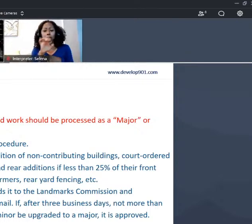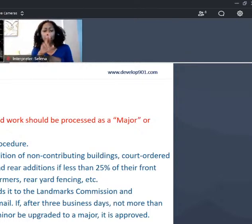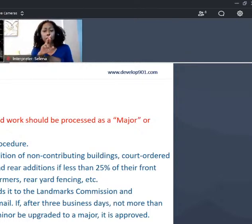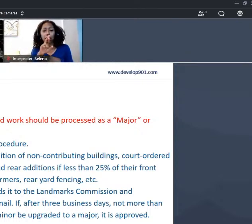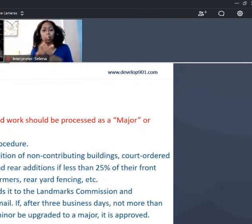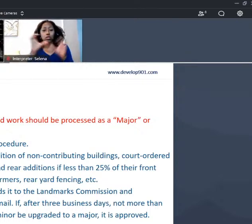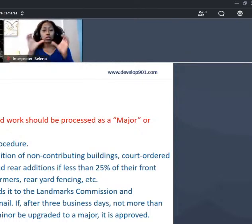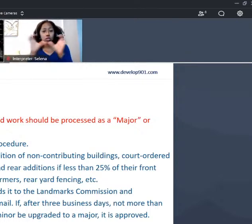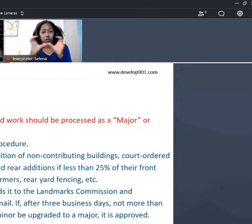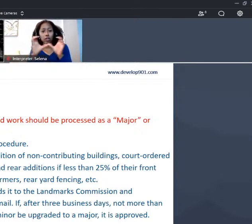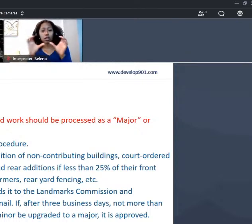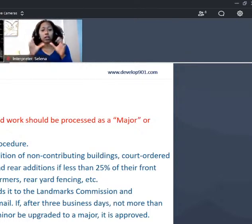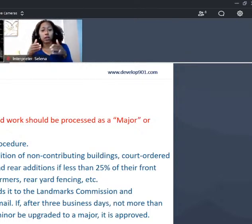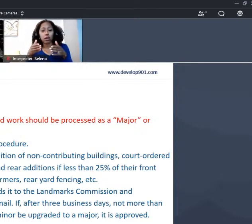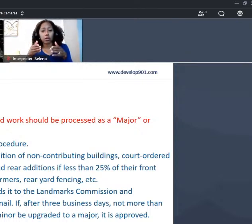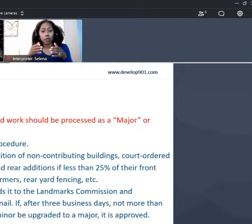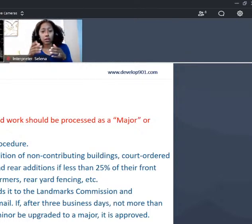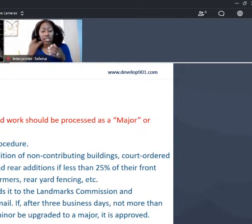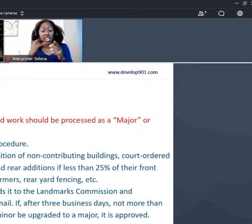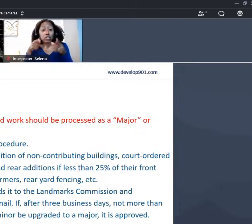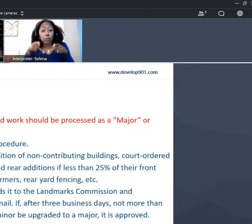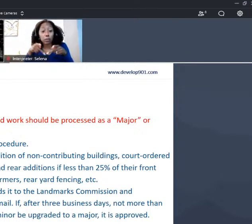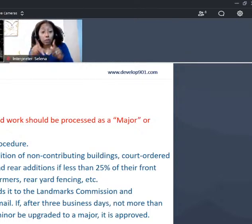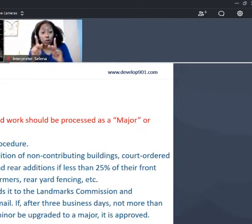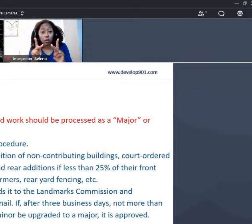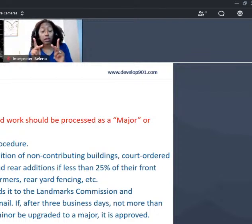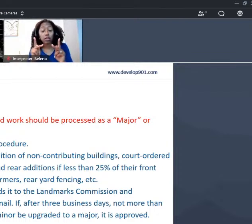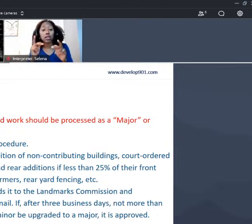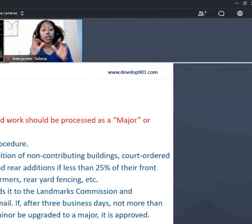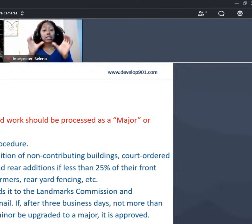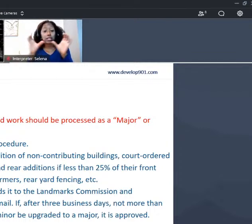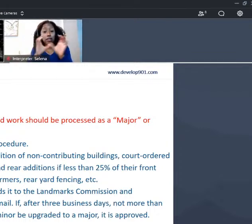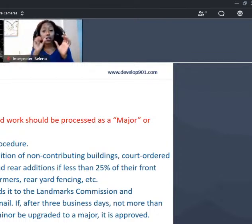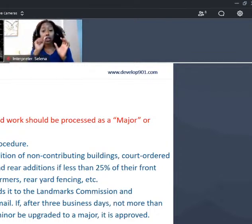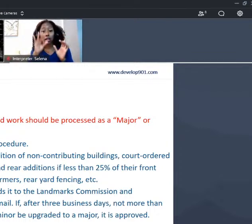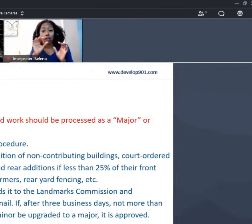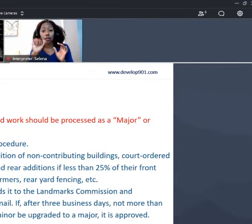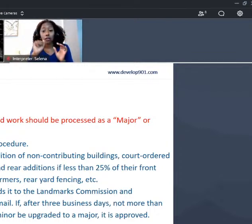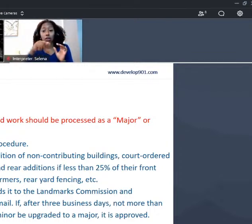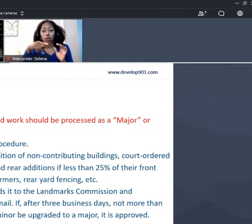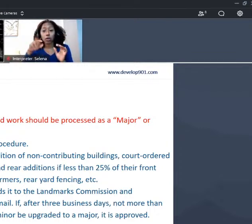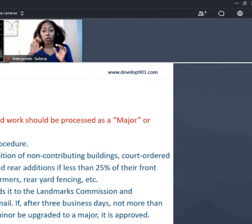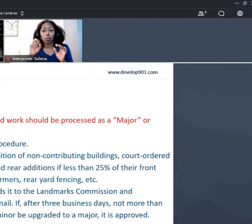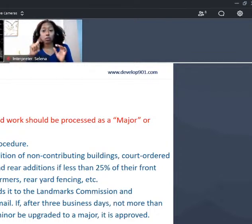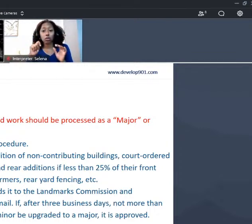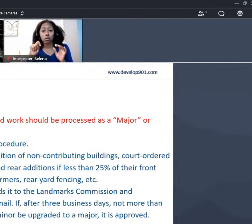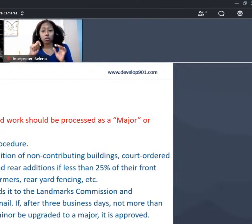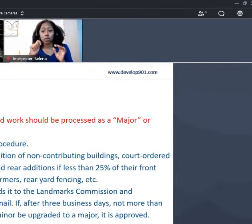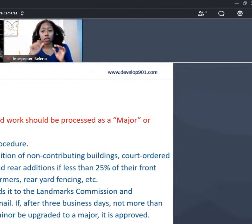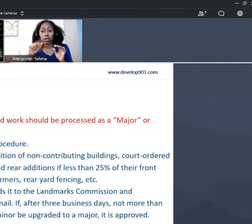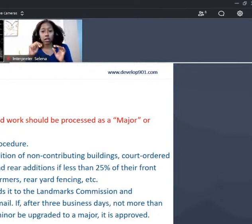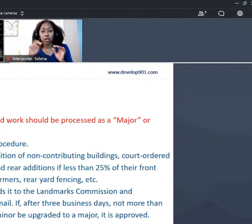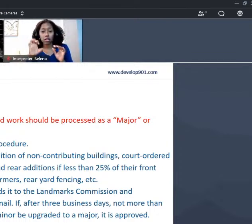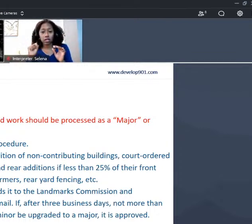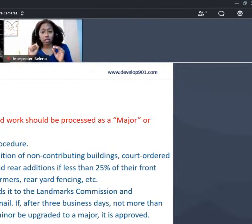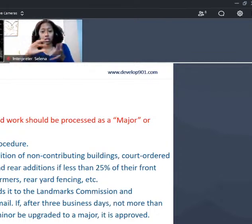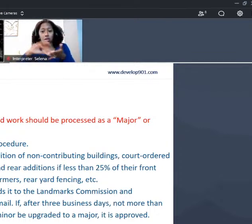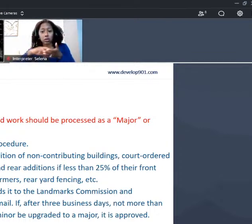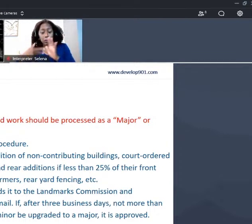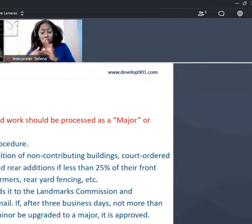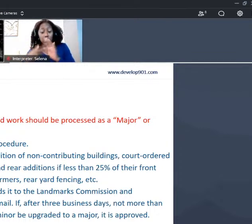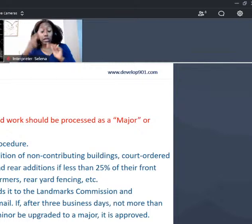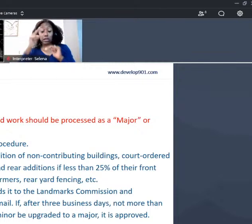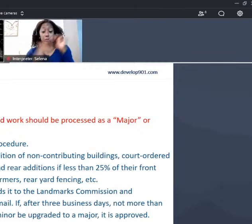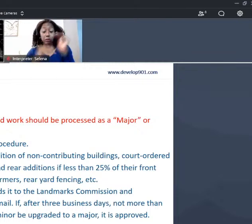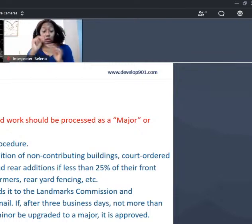That's the permit that the Landmarks Commission issues. Certificate of appropriateness. It is when you are changing a contributing building. What is a